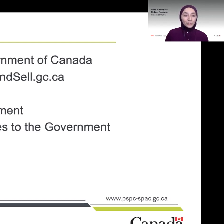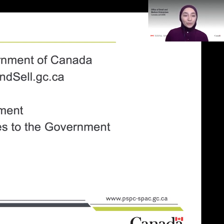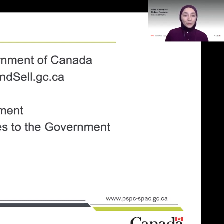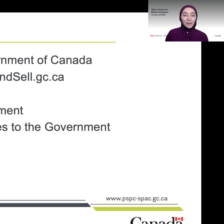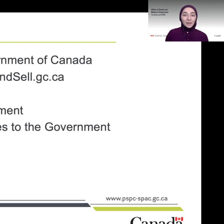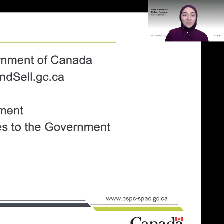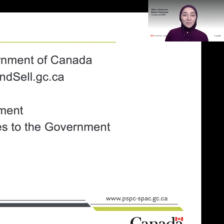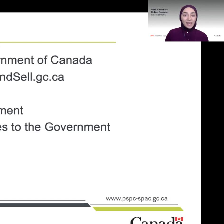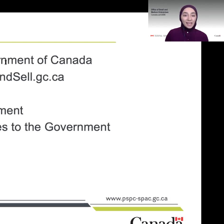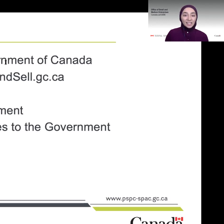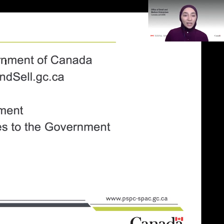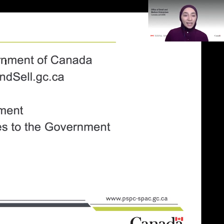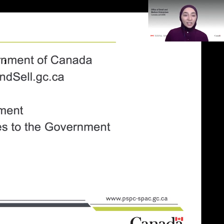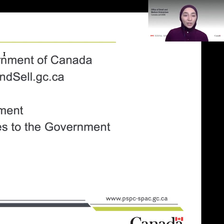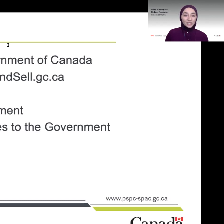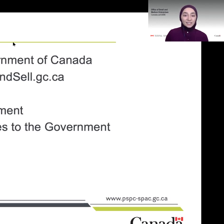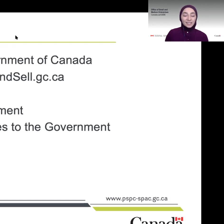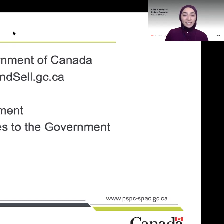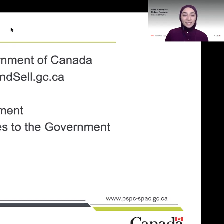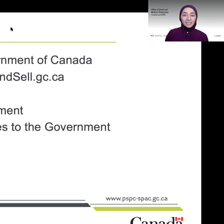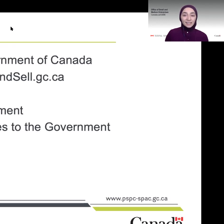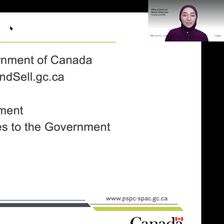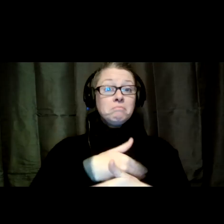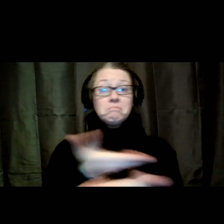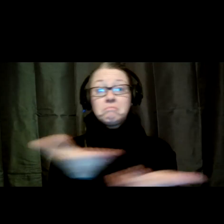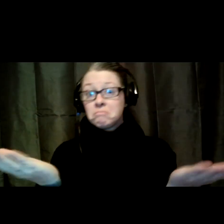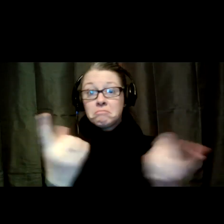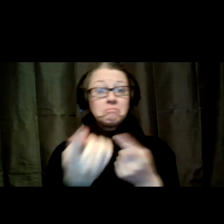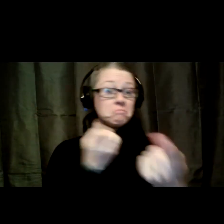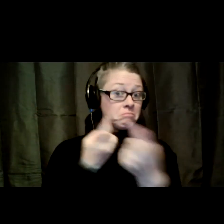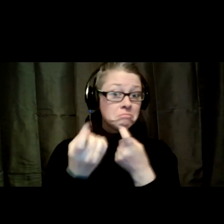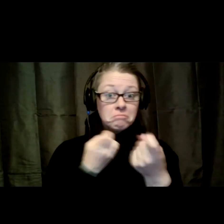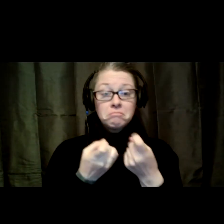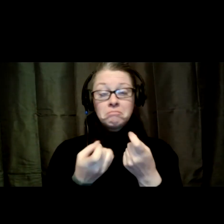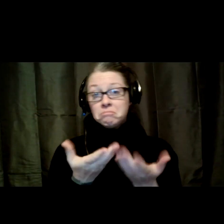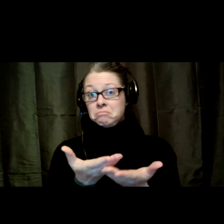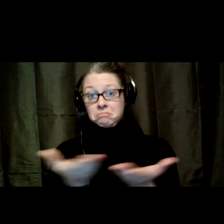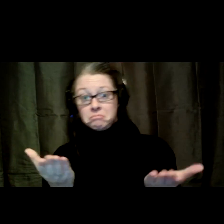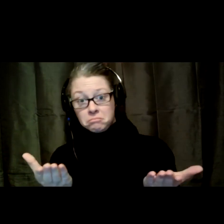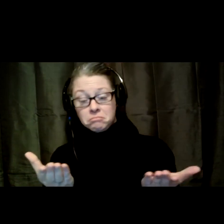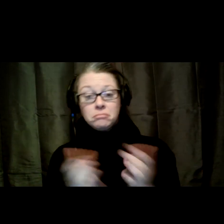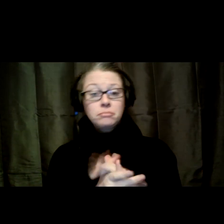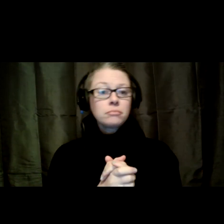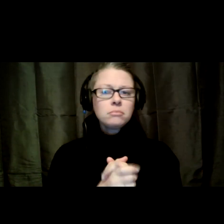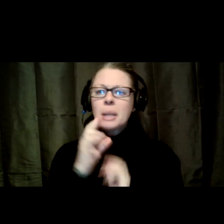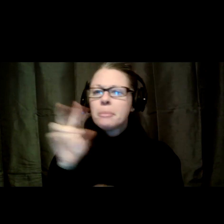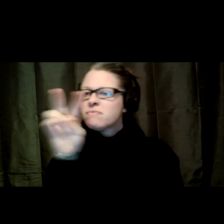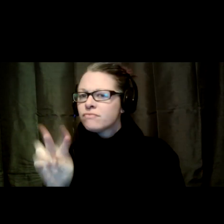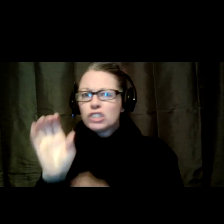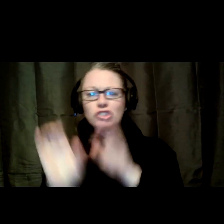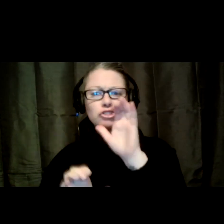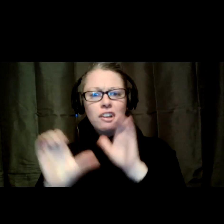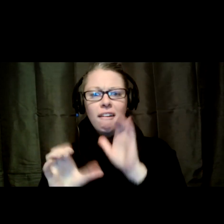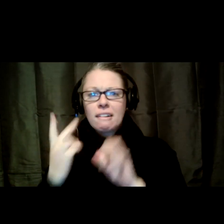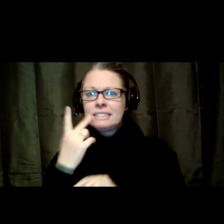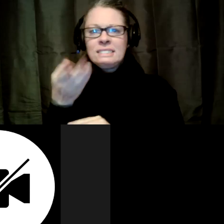floor to any questions that may have come up. So I'm just going to take a look at the chat to see